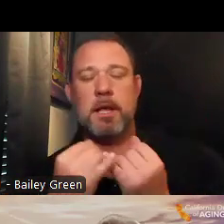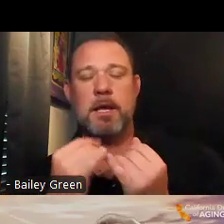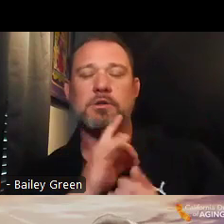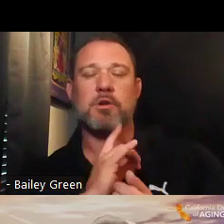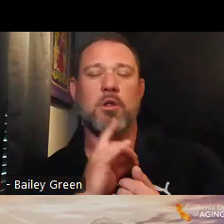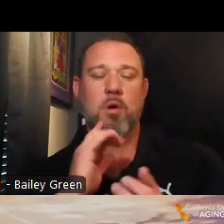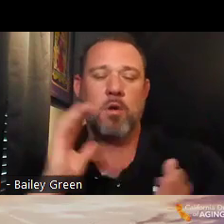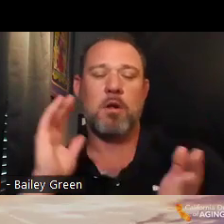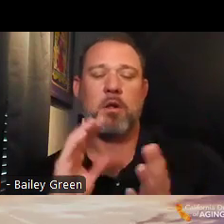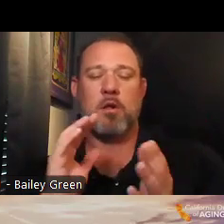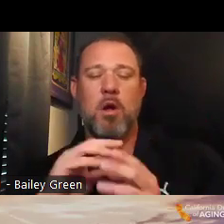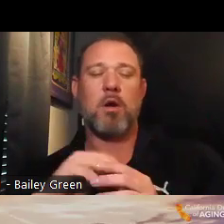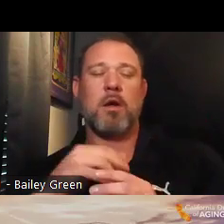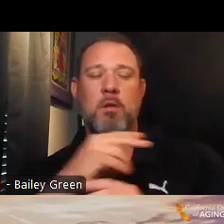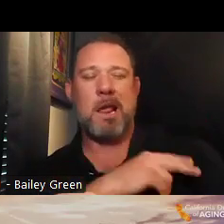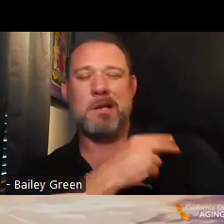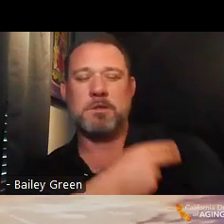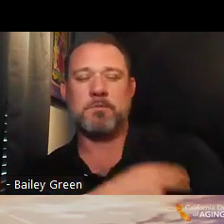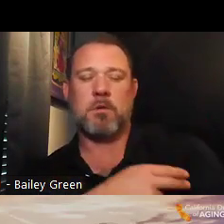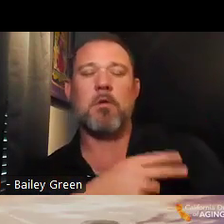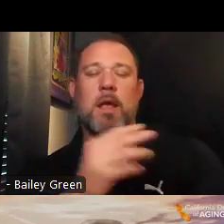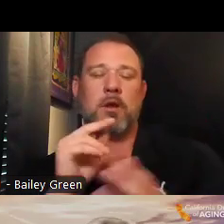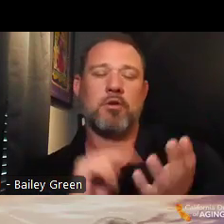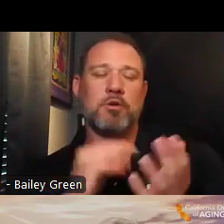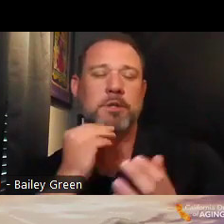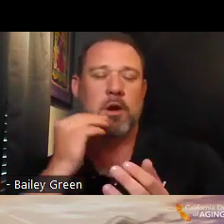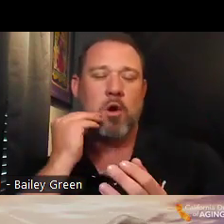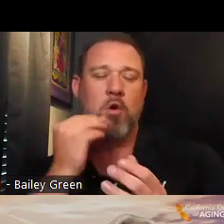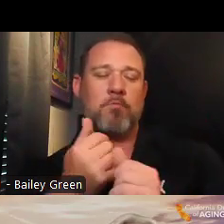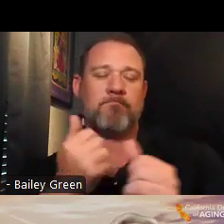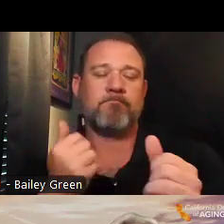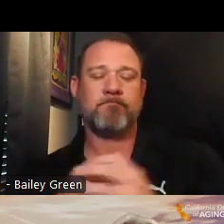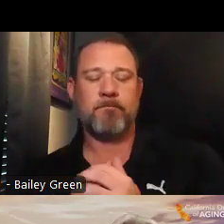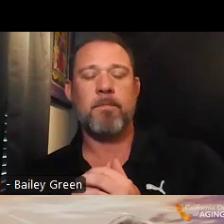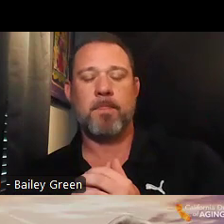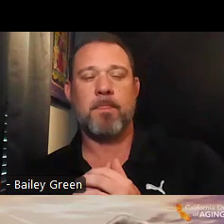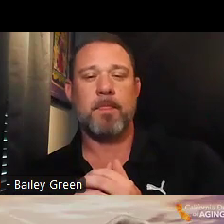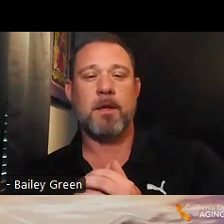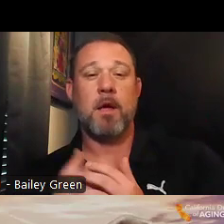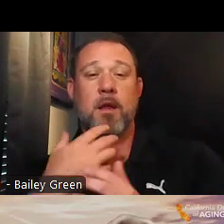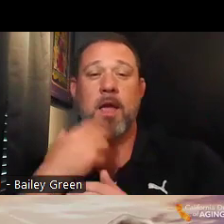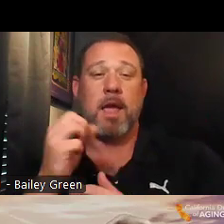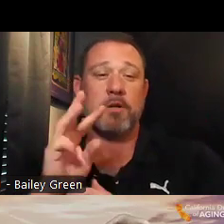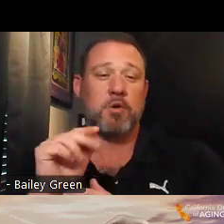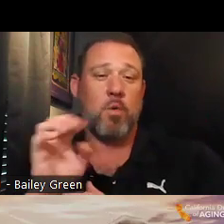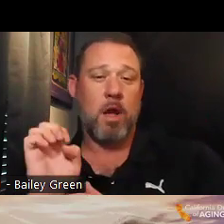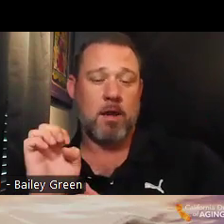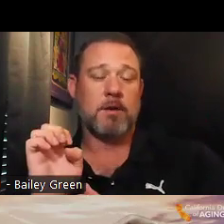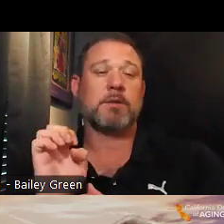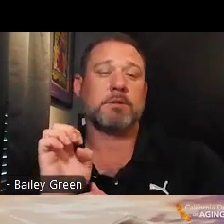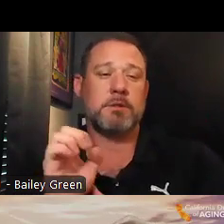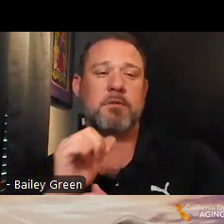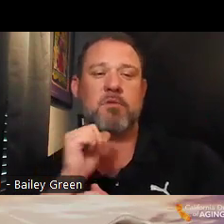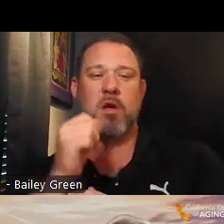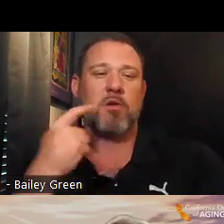to lower inpatient hospitalization and nursing home stays. And AgeWise is another really great program,